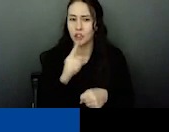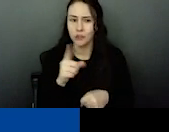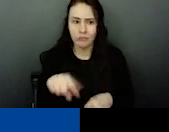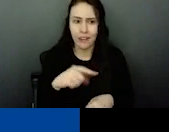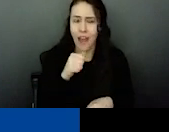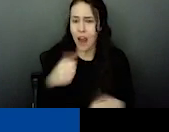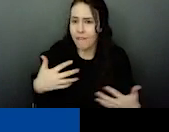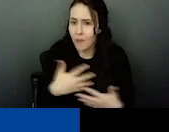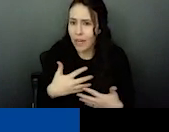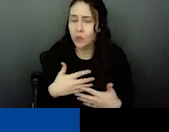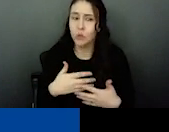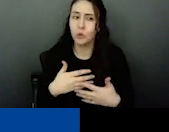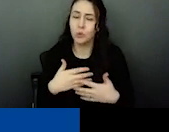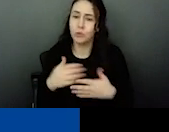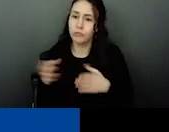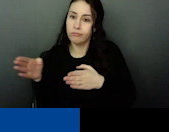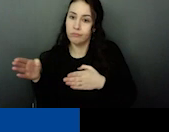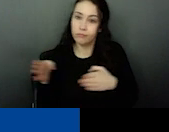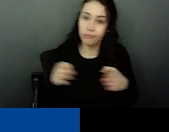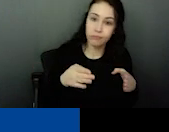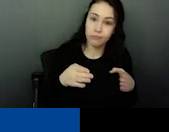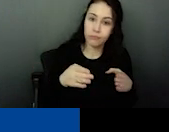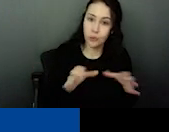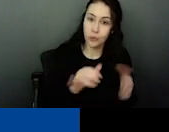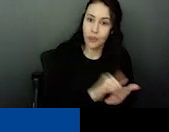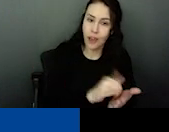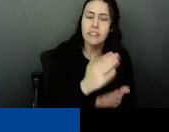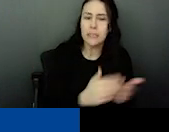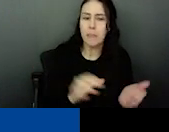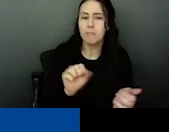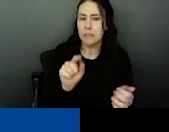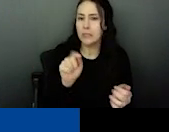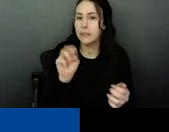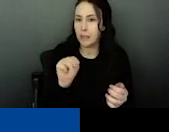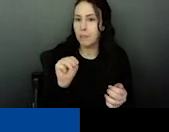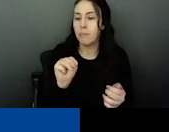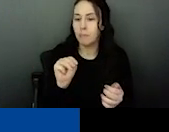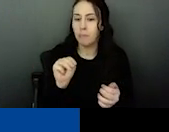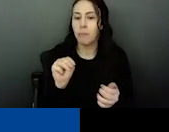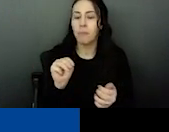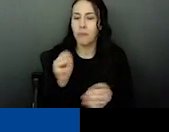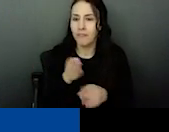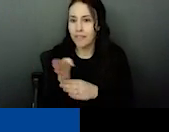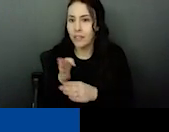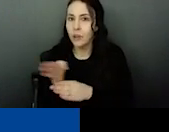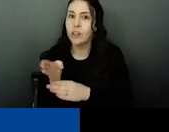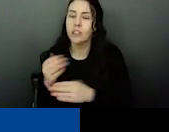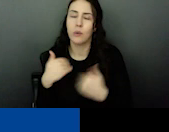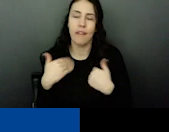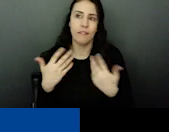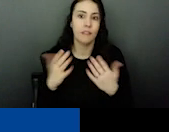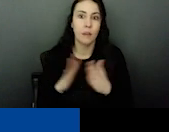colleagues in some of the STEM fields where you have, you know, books, textbooks that have been used, you know,